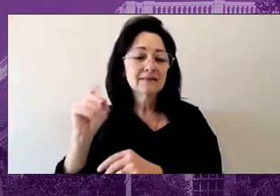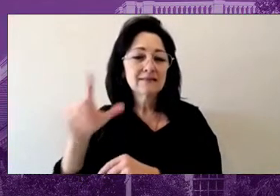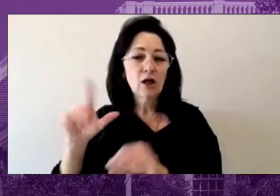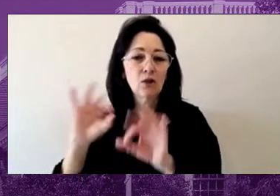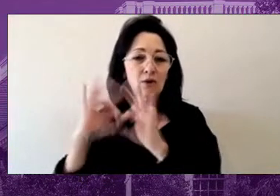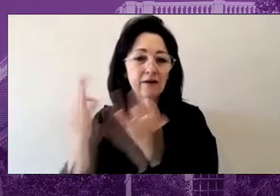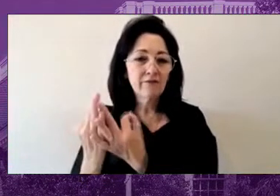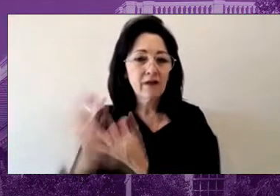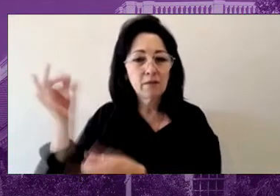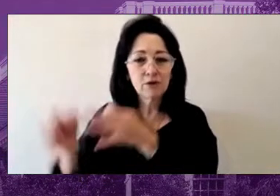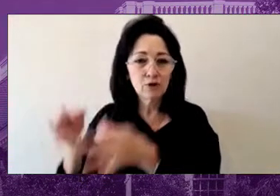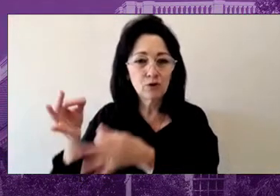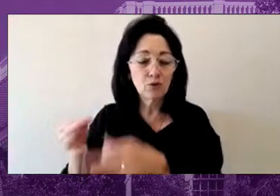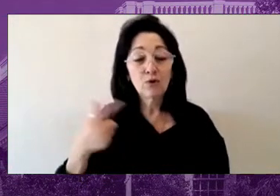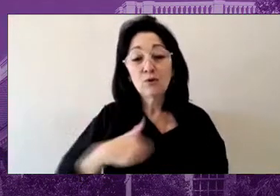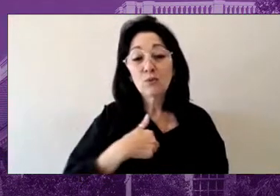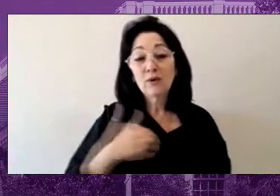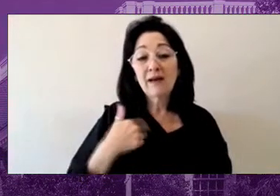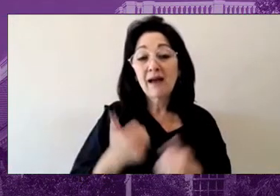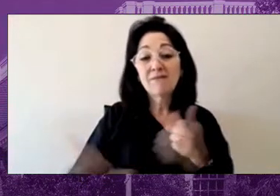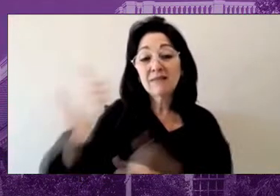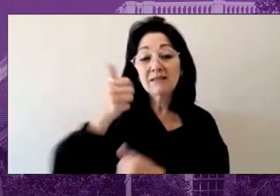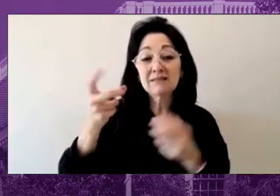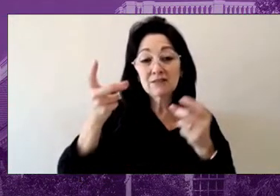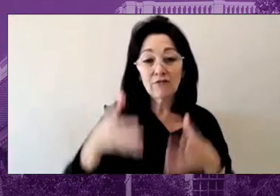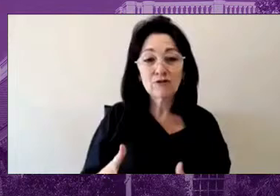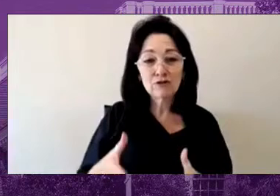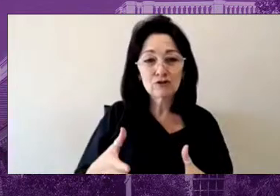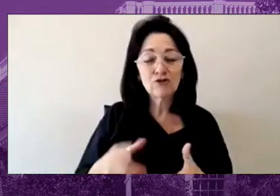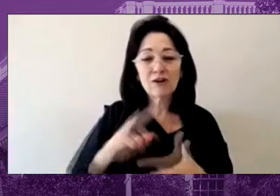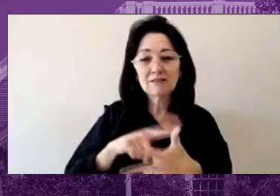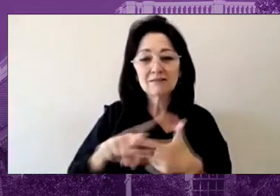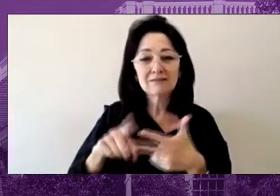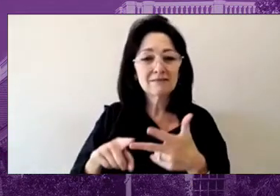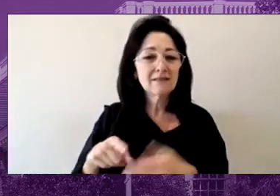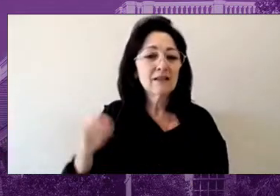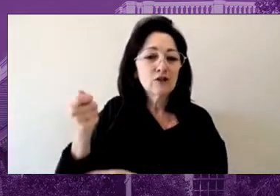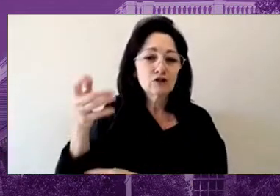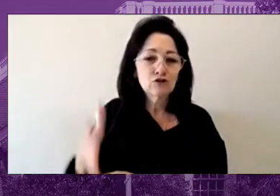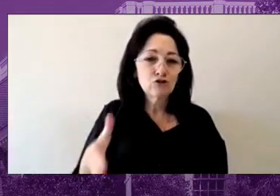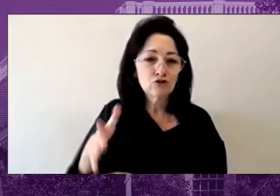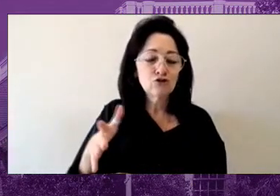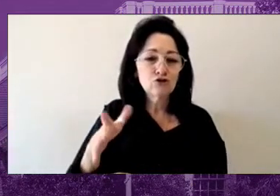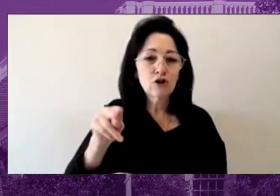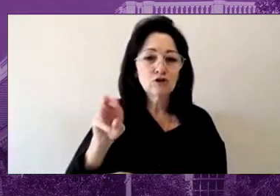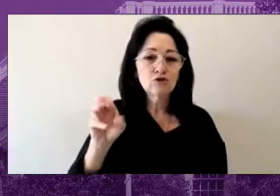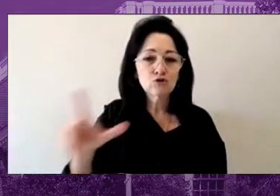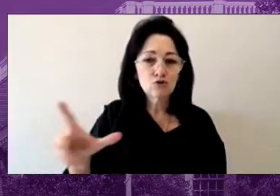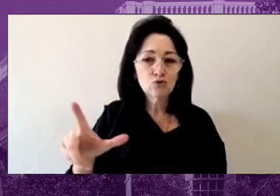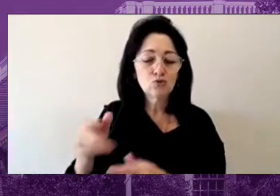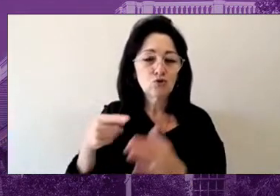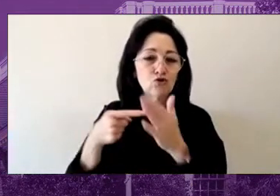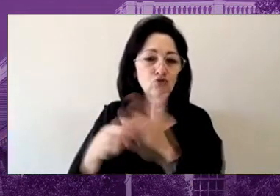the Executive Director of People's Place, and obviously Chief Judge Knoll, representing Family Court.